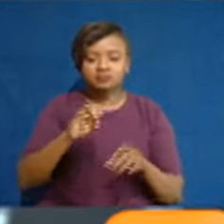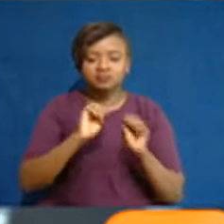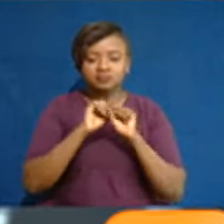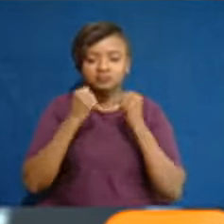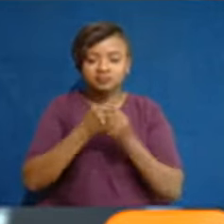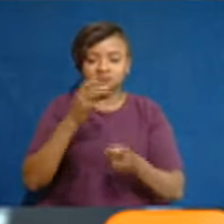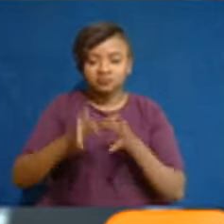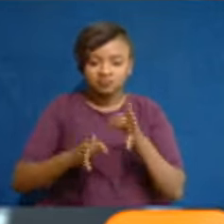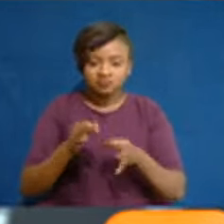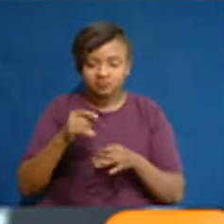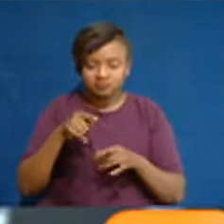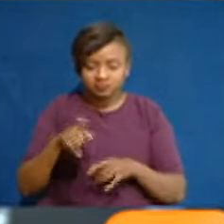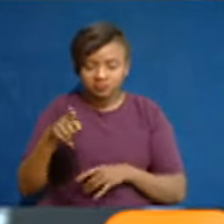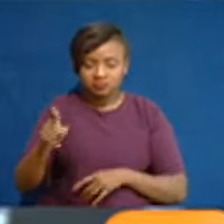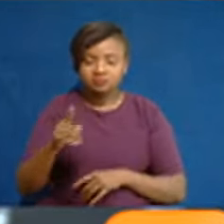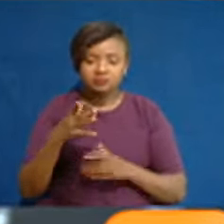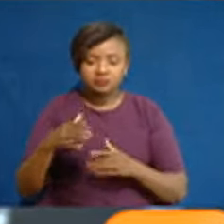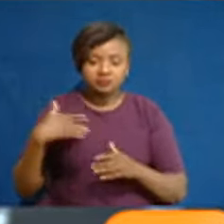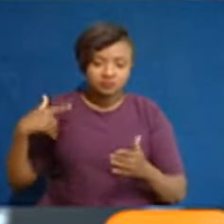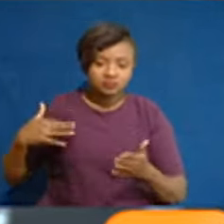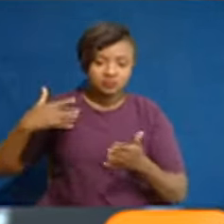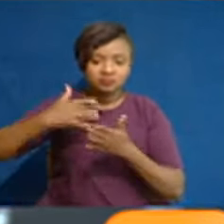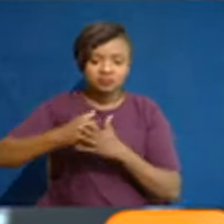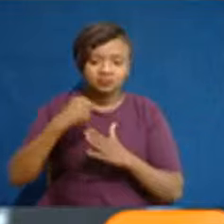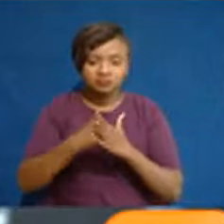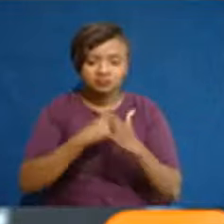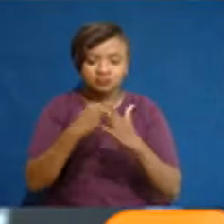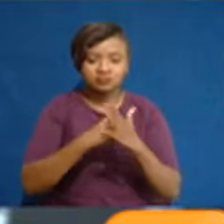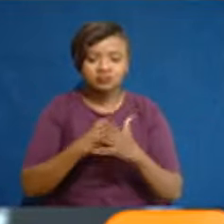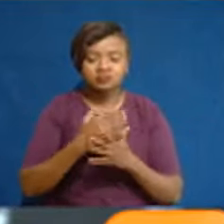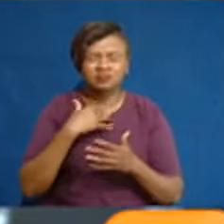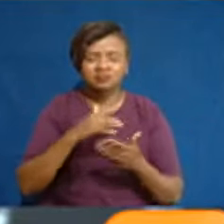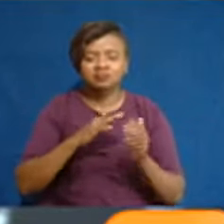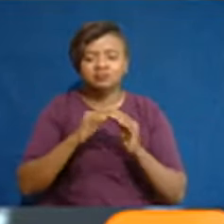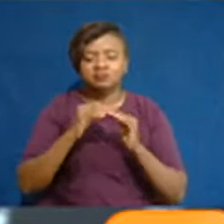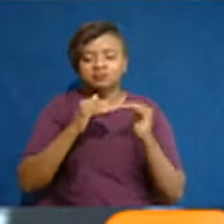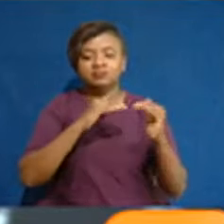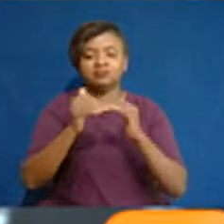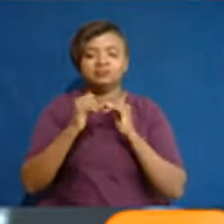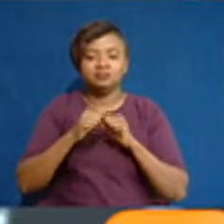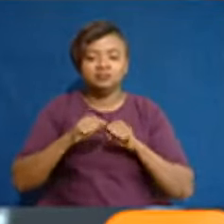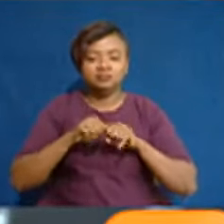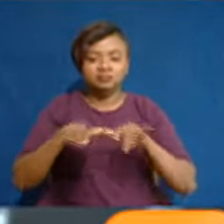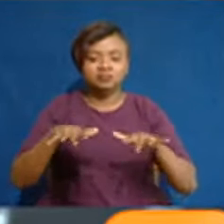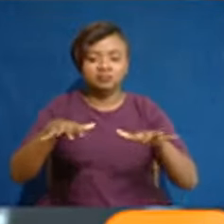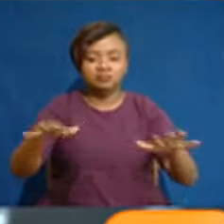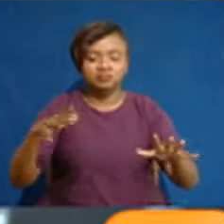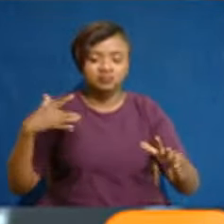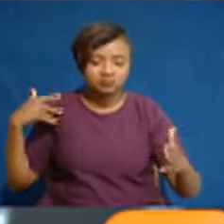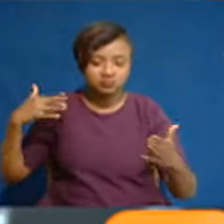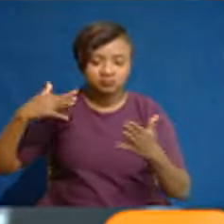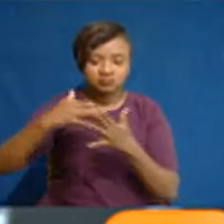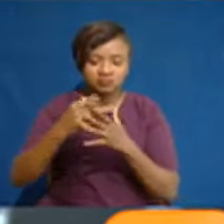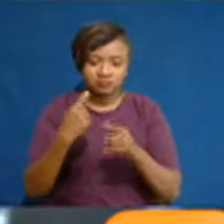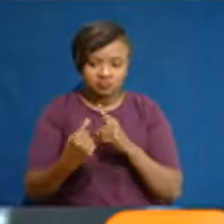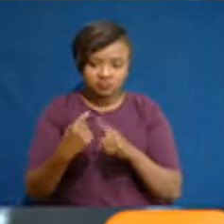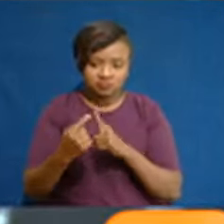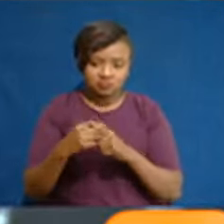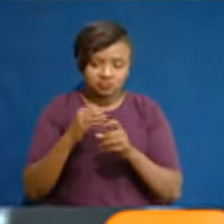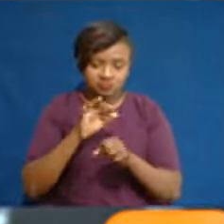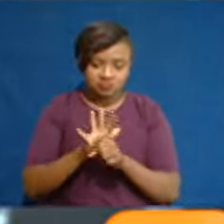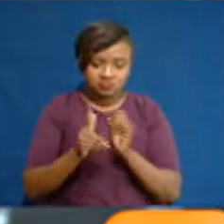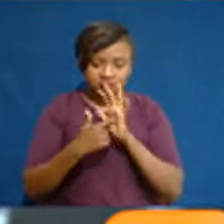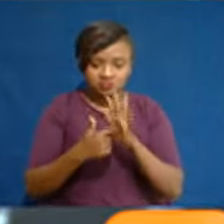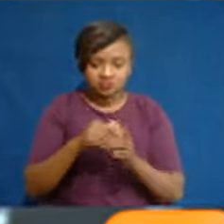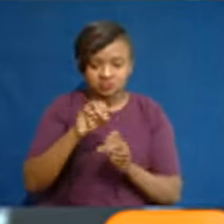process or has been in an active struggle of building grassroots democracy for a long couple of years that have gone back. Because right now, for example, Madare Social